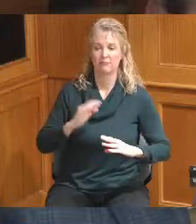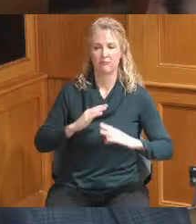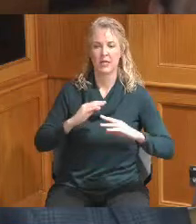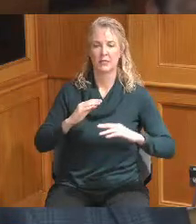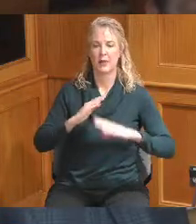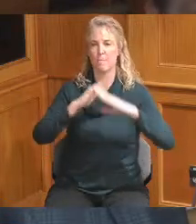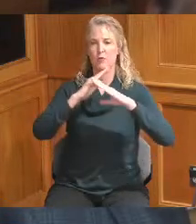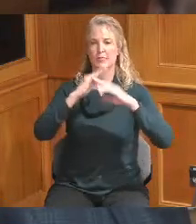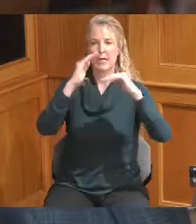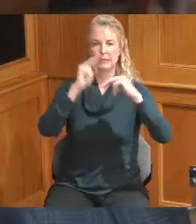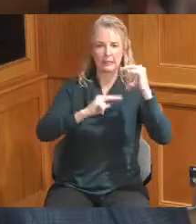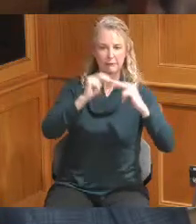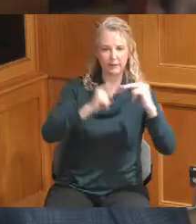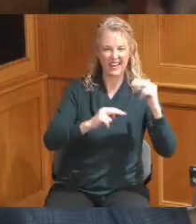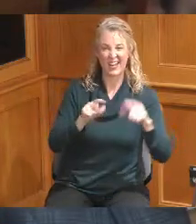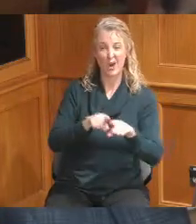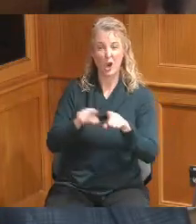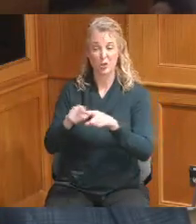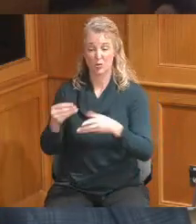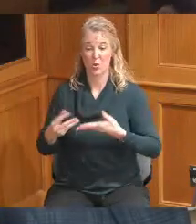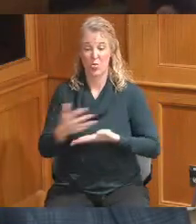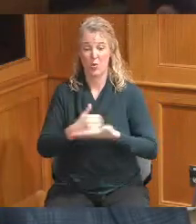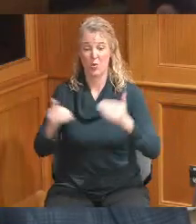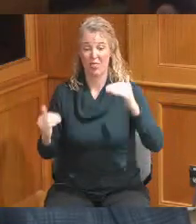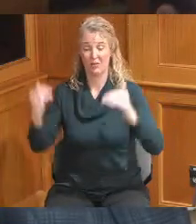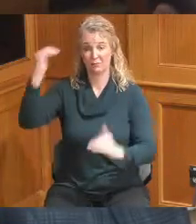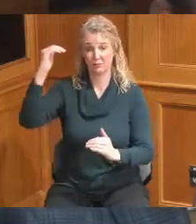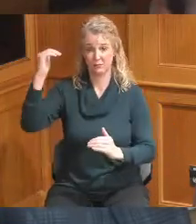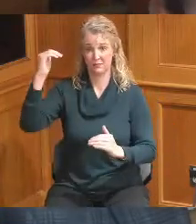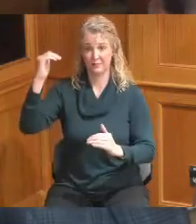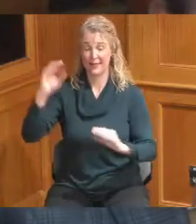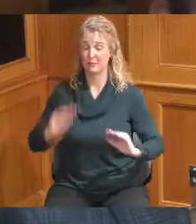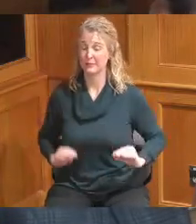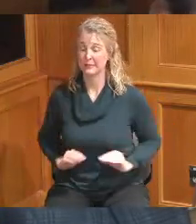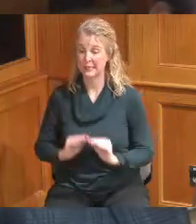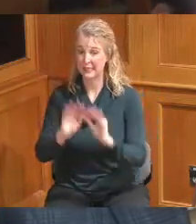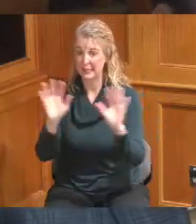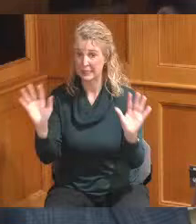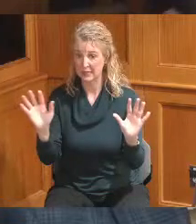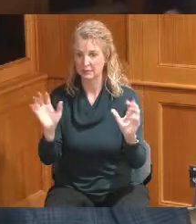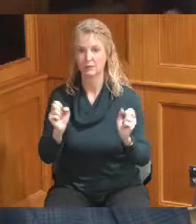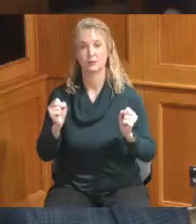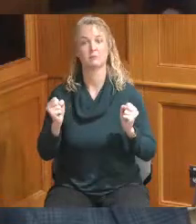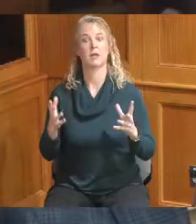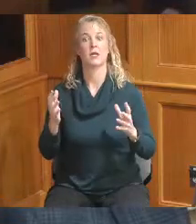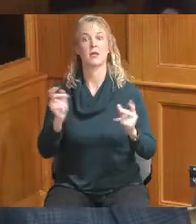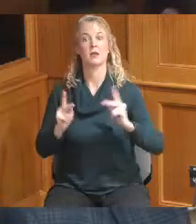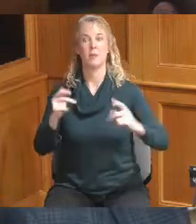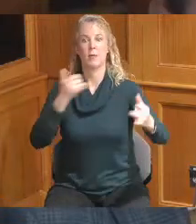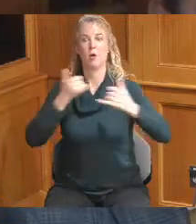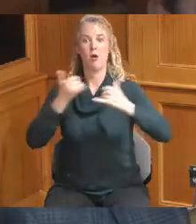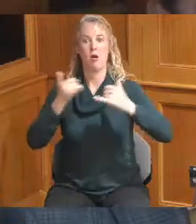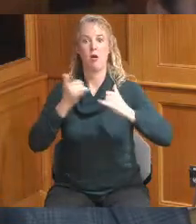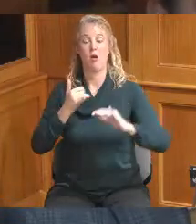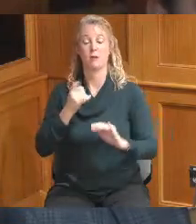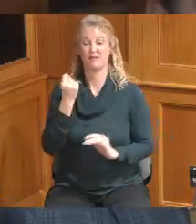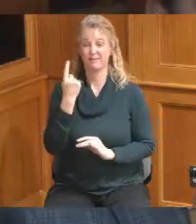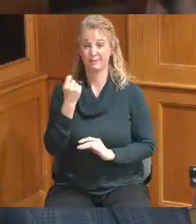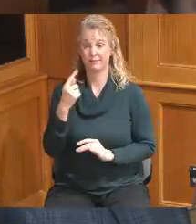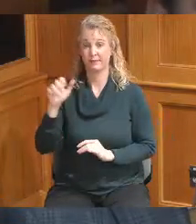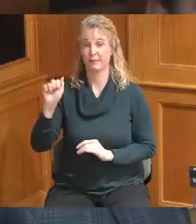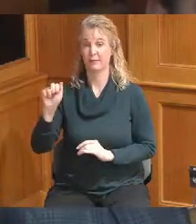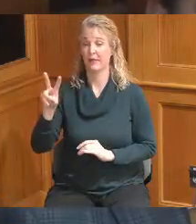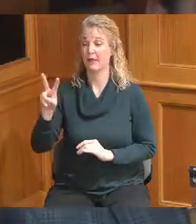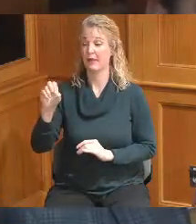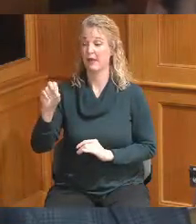shelters and the wealth gap. And I want to be clear, because I got a lot of calls. In